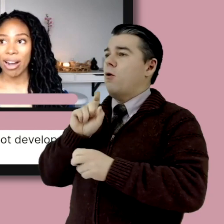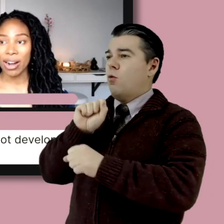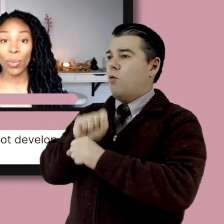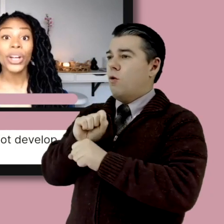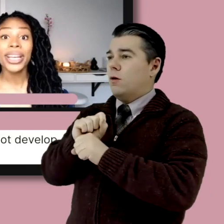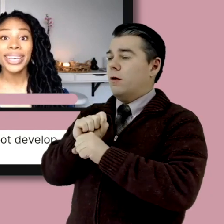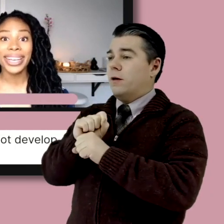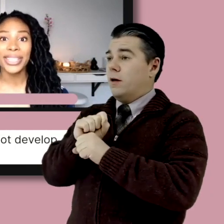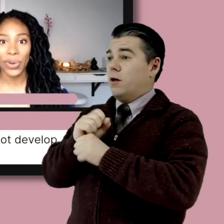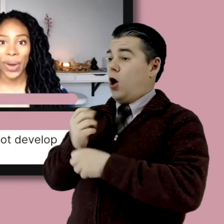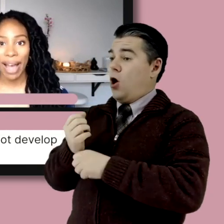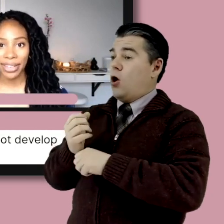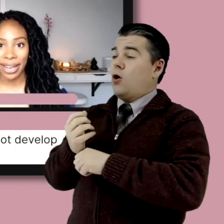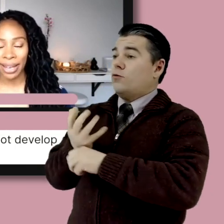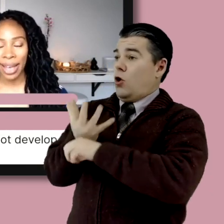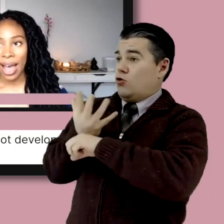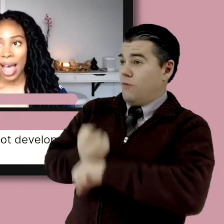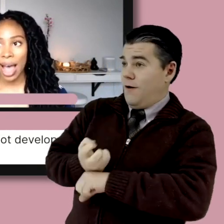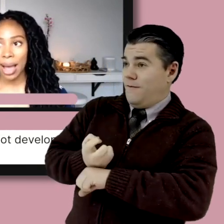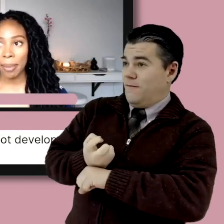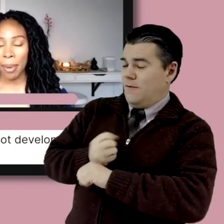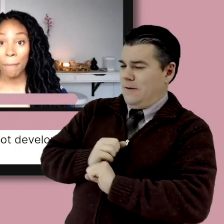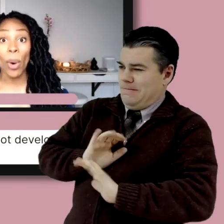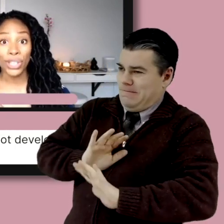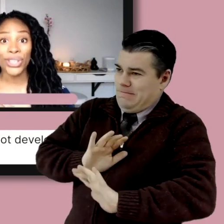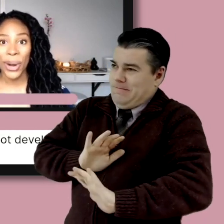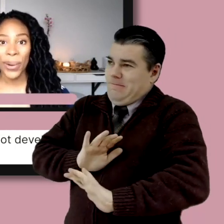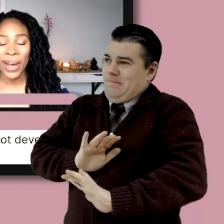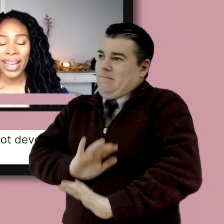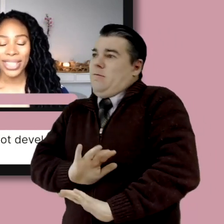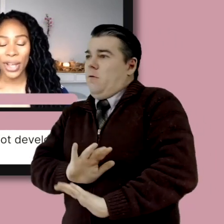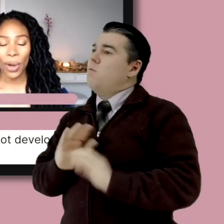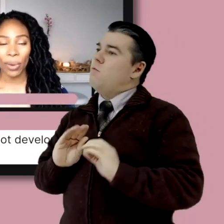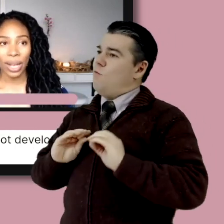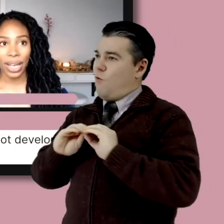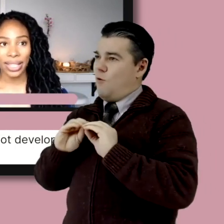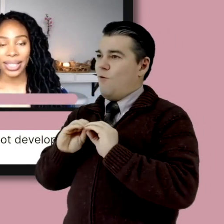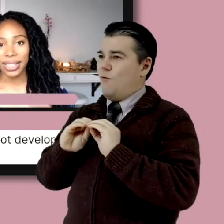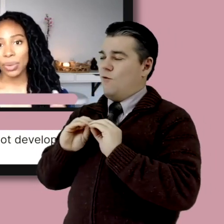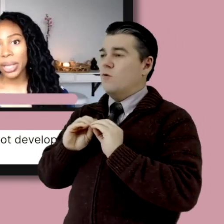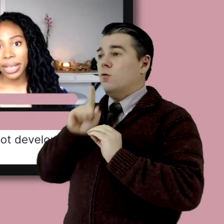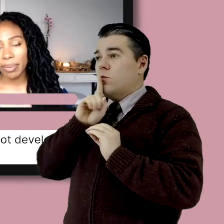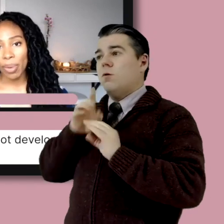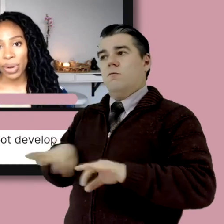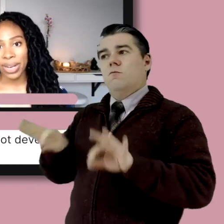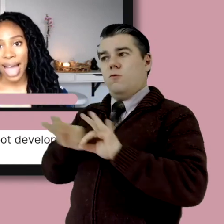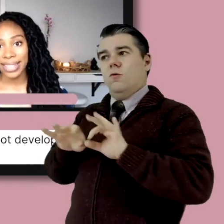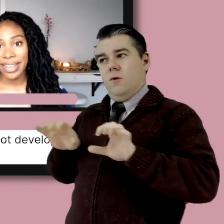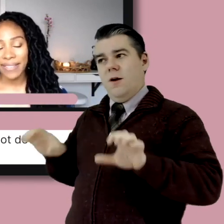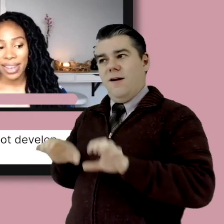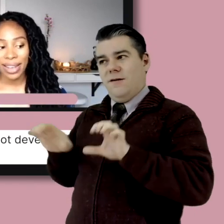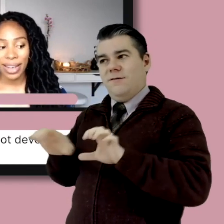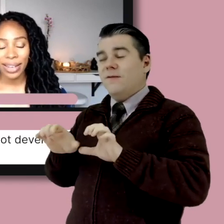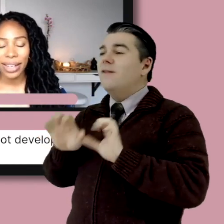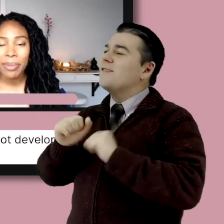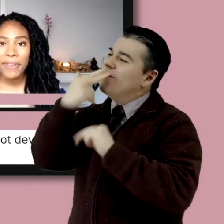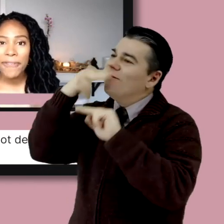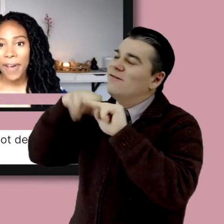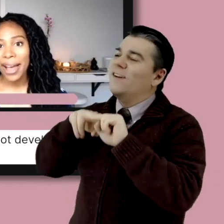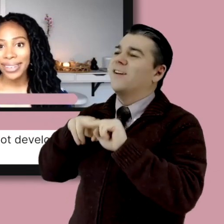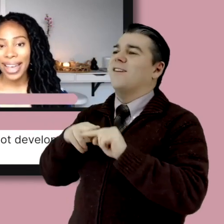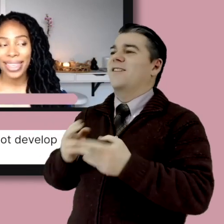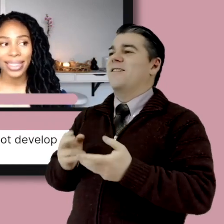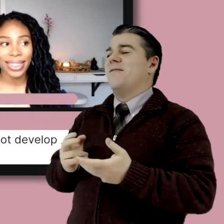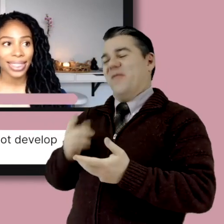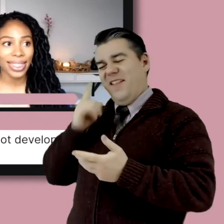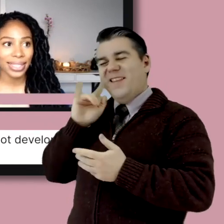they are working against gravity more so. So it's a really important activity and it can be